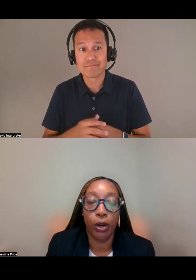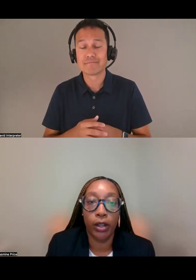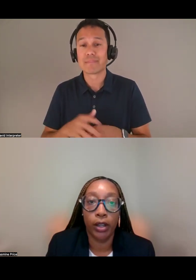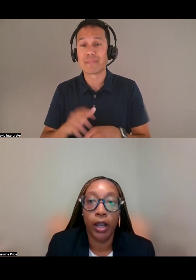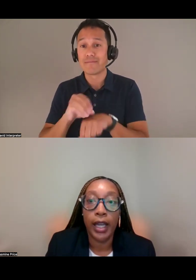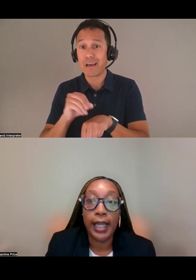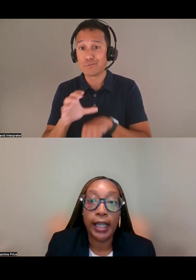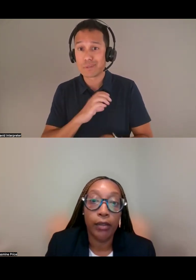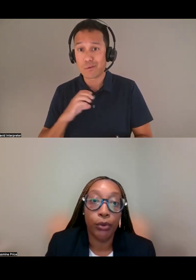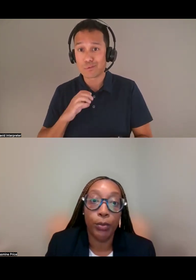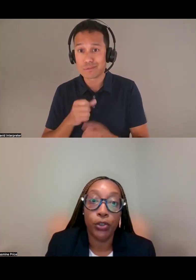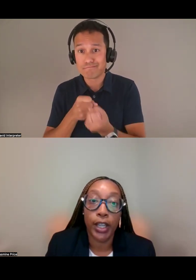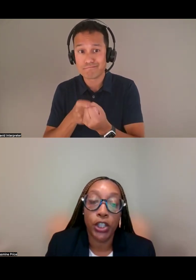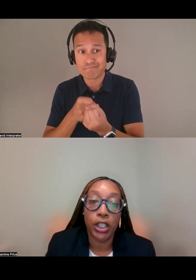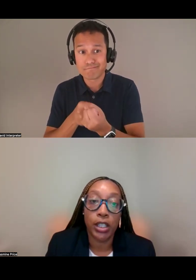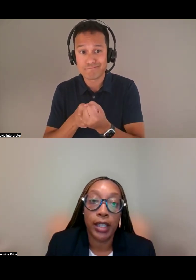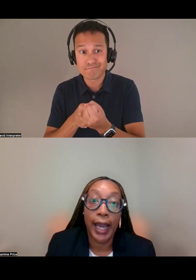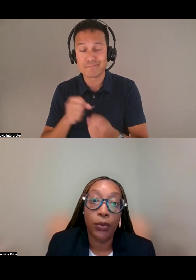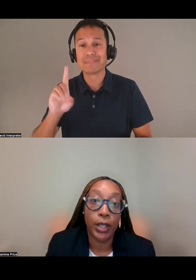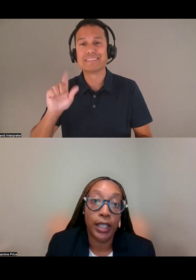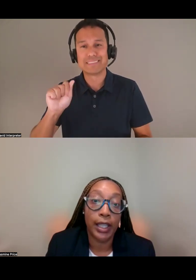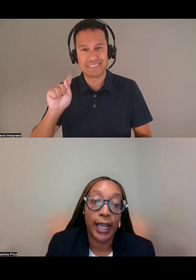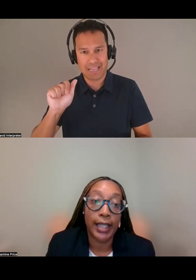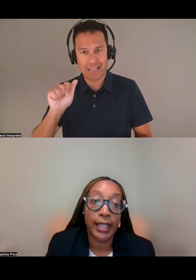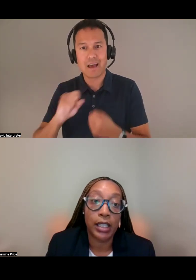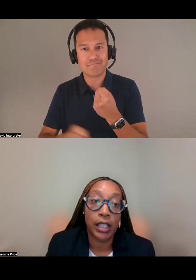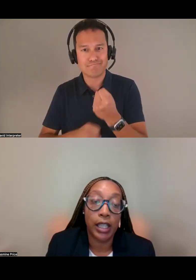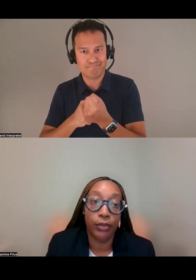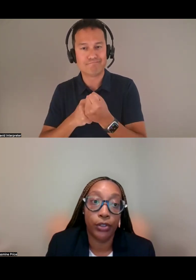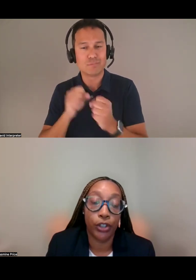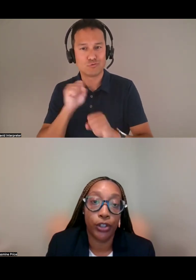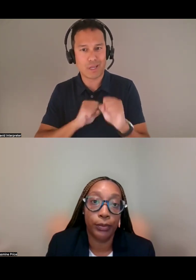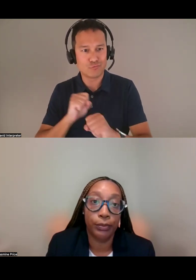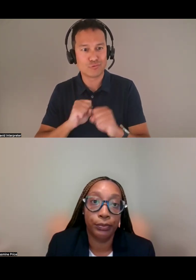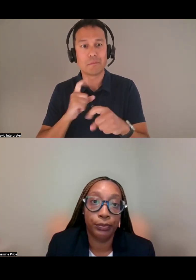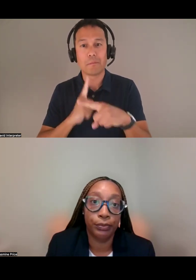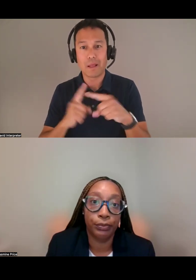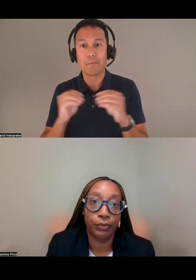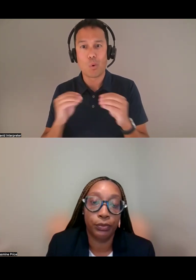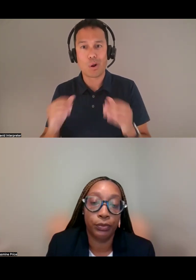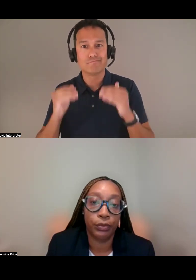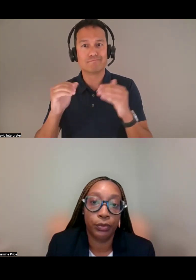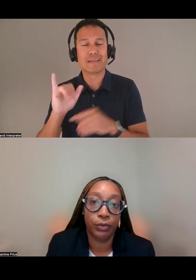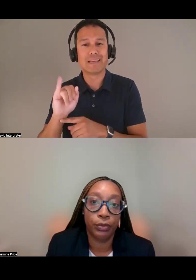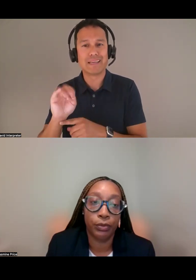council support, data informed strategies, and with an enhanced infrastructure.